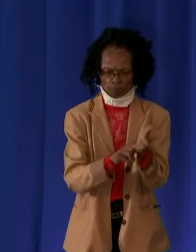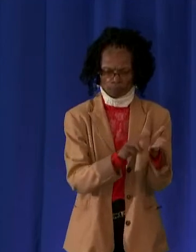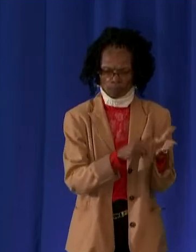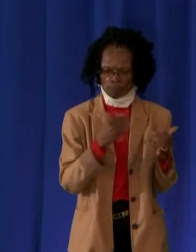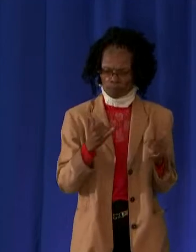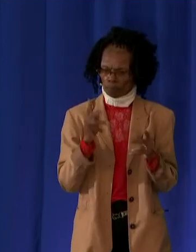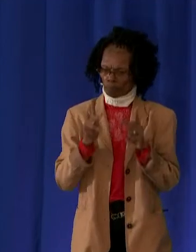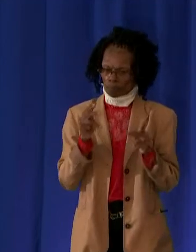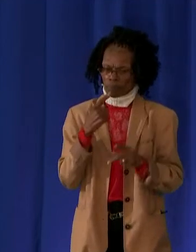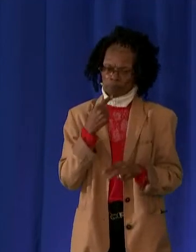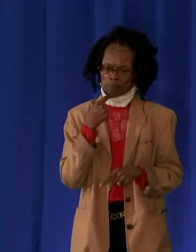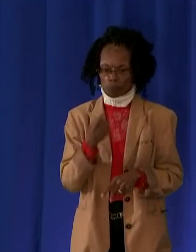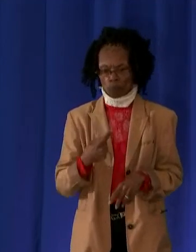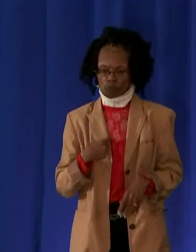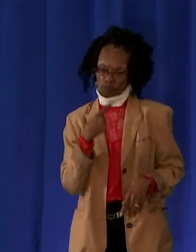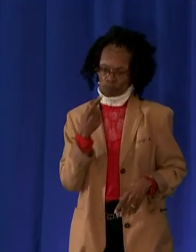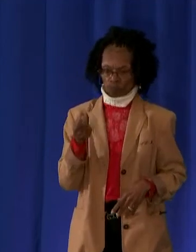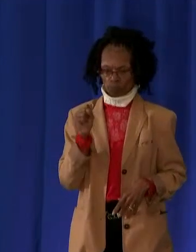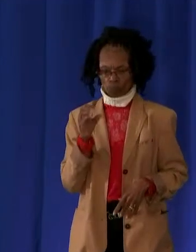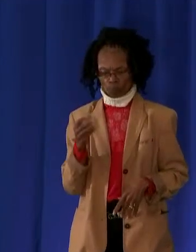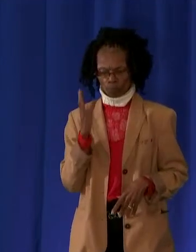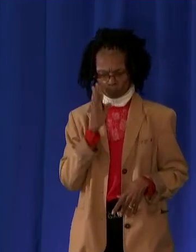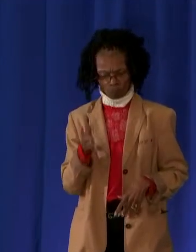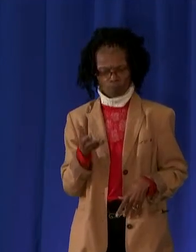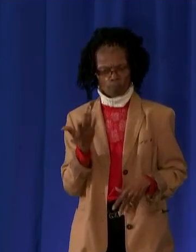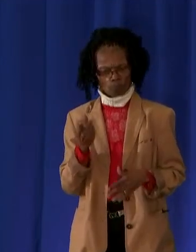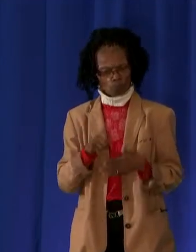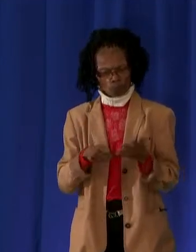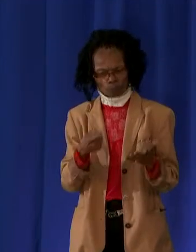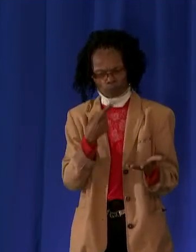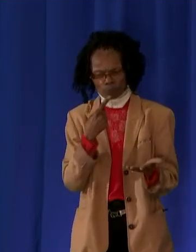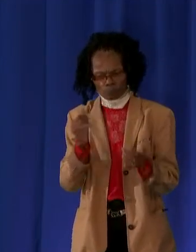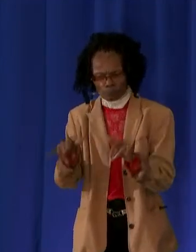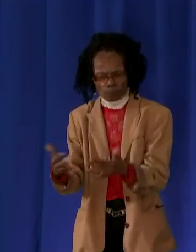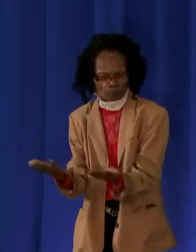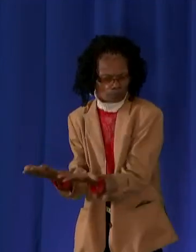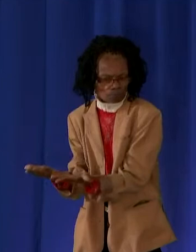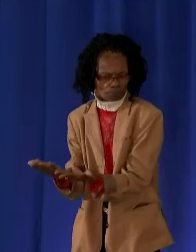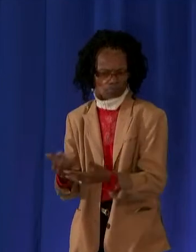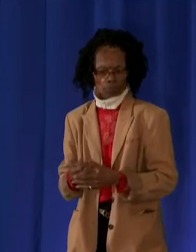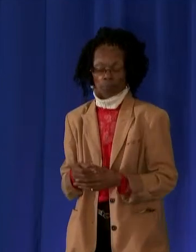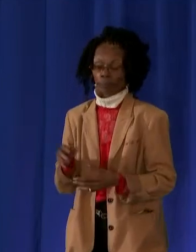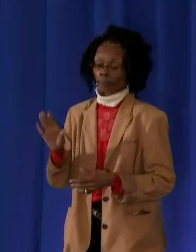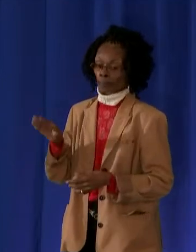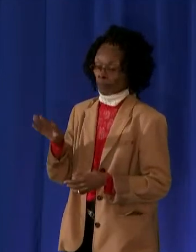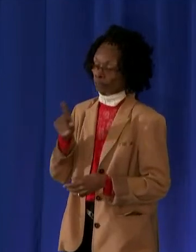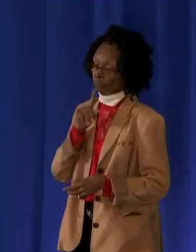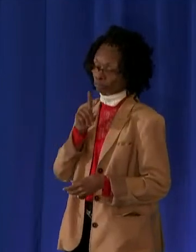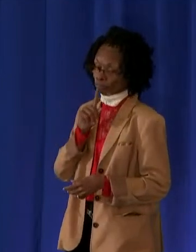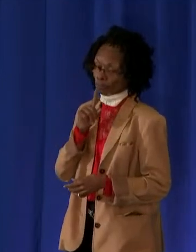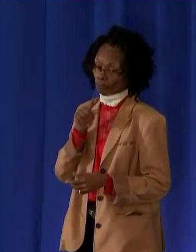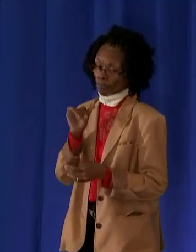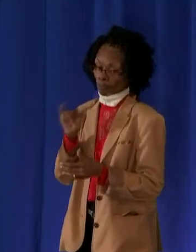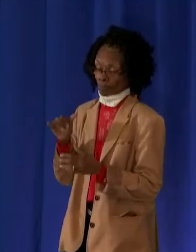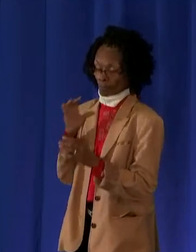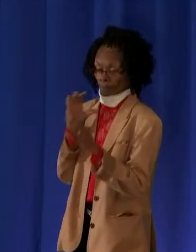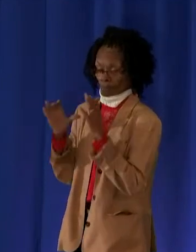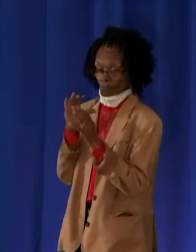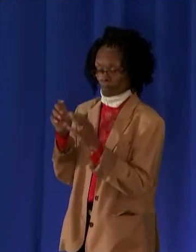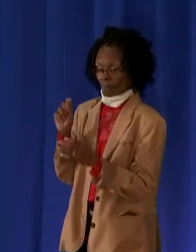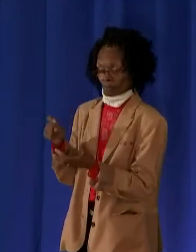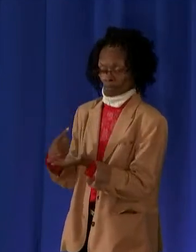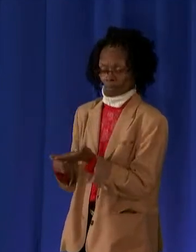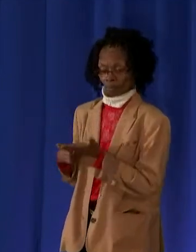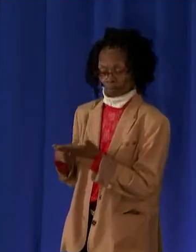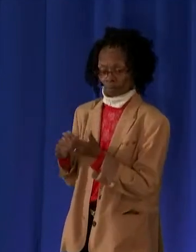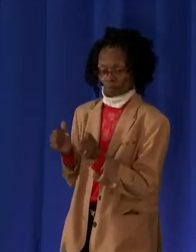now saying, you know, we told you so, what do you say about this? I mean, I really think that that's a conversation I have to